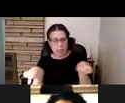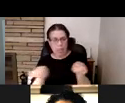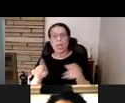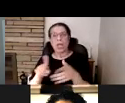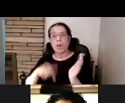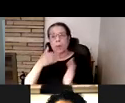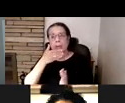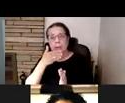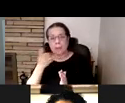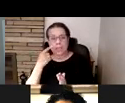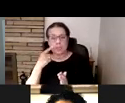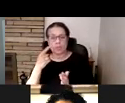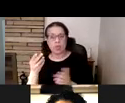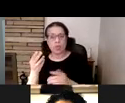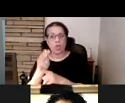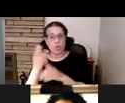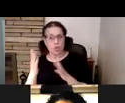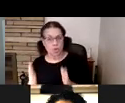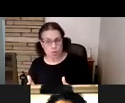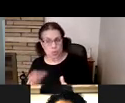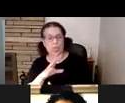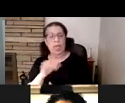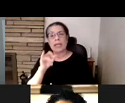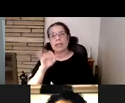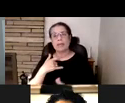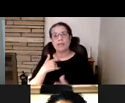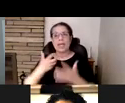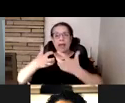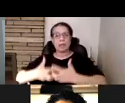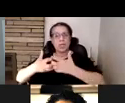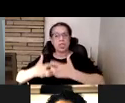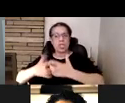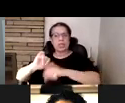or alternatively, decide the location should receive a fare vending machine instead.